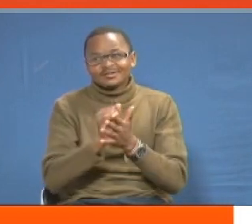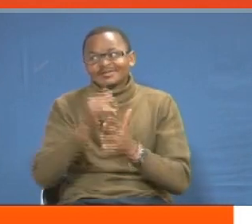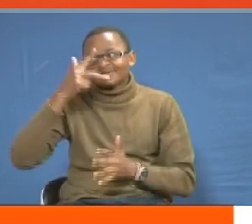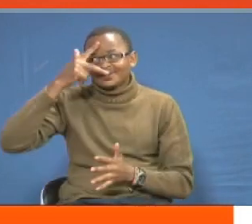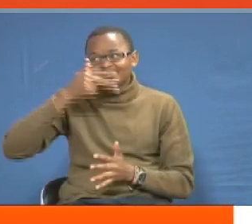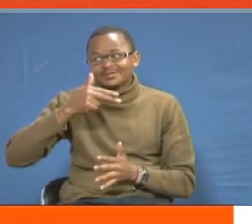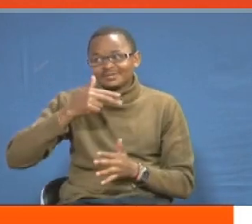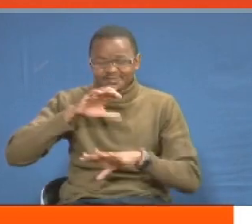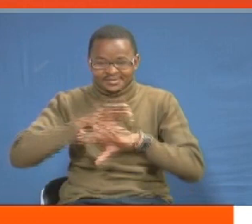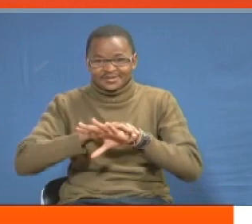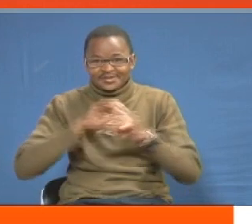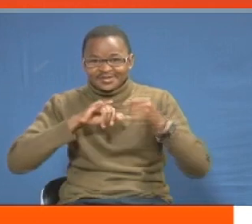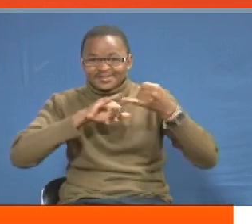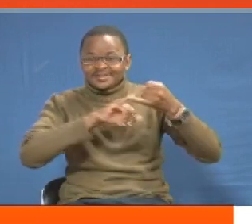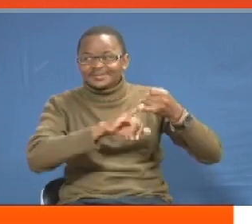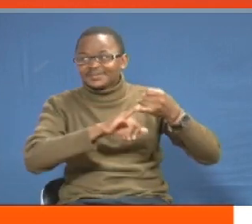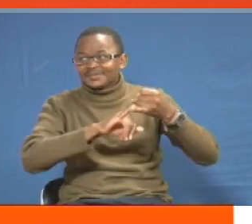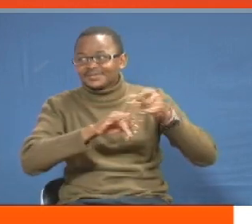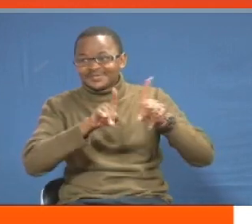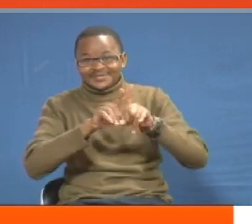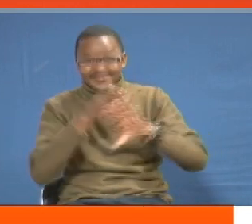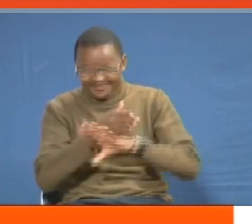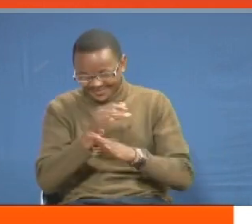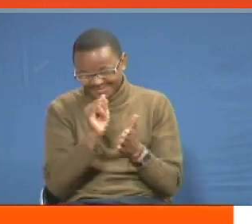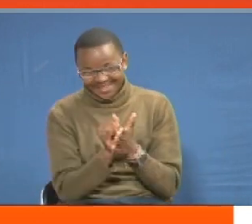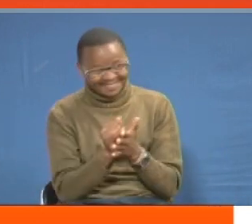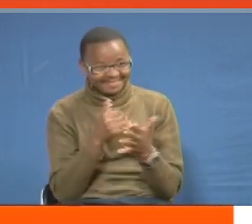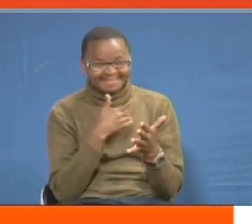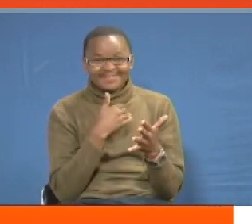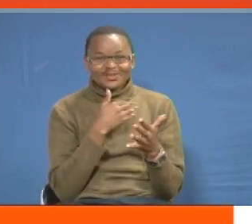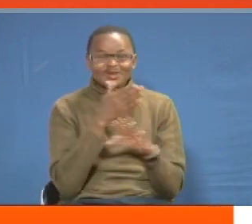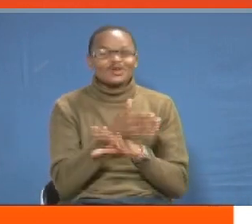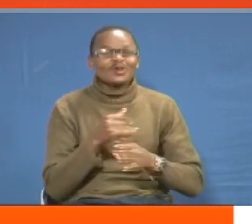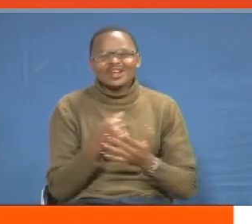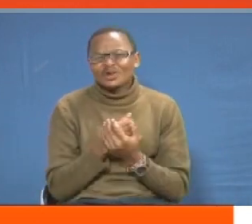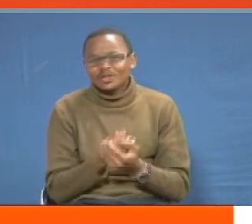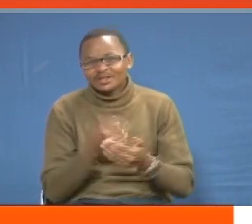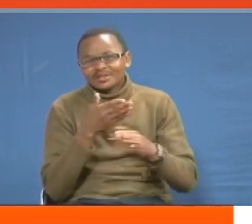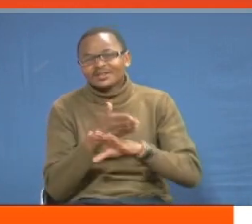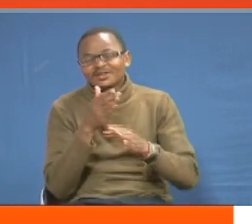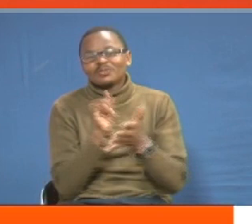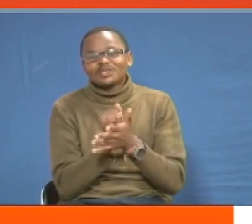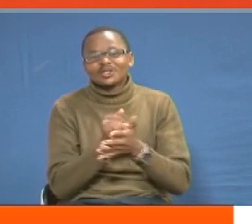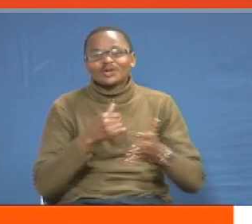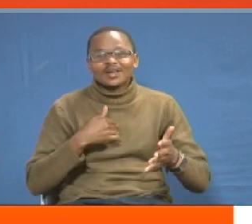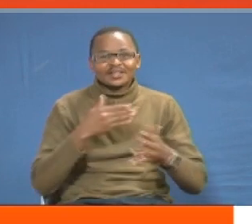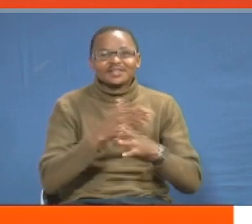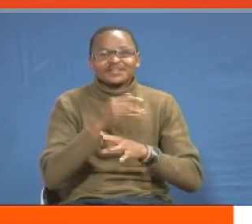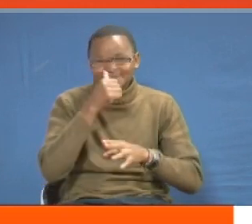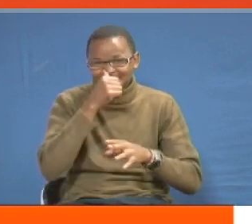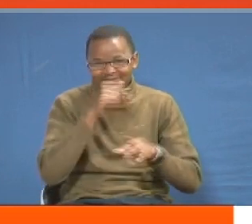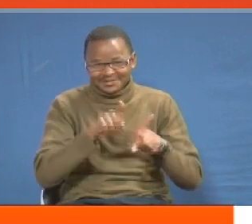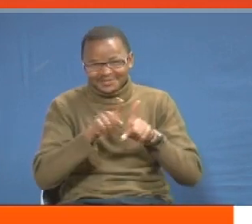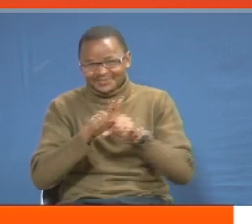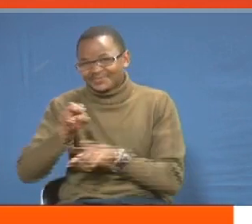for circumcision, get married. You know, it's easier for that decision to be made. Why? Because the burden of care